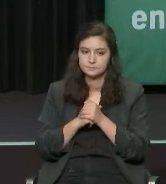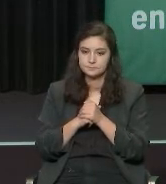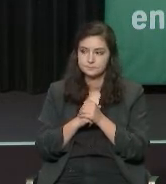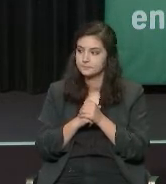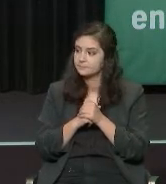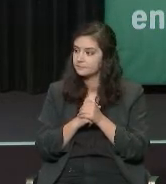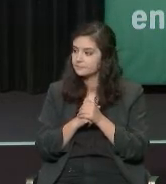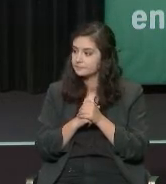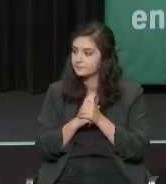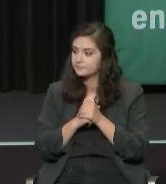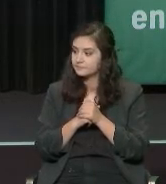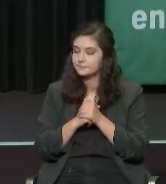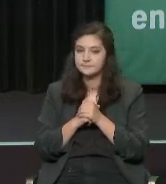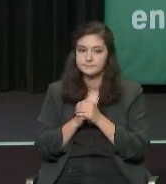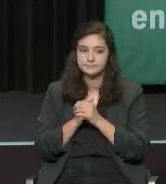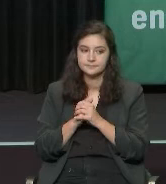next.